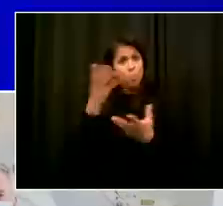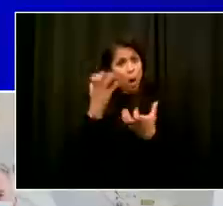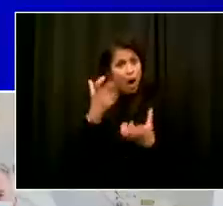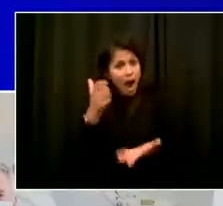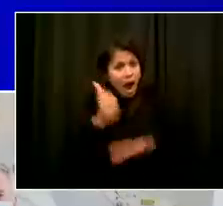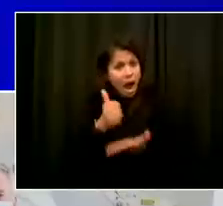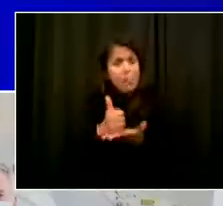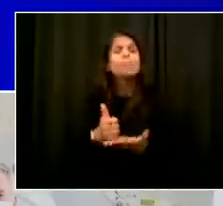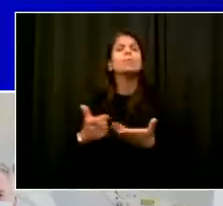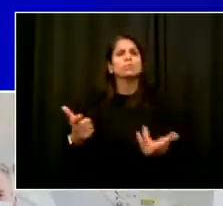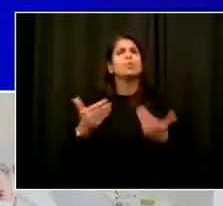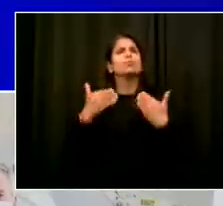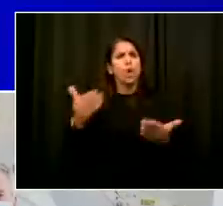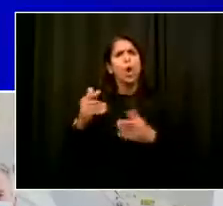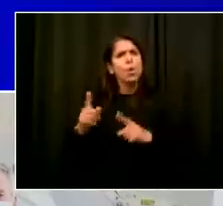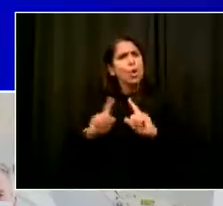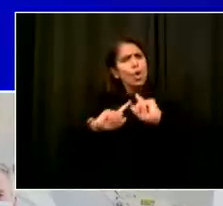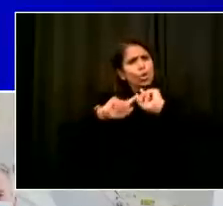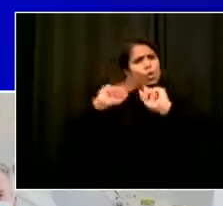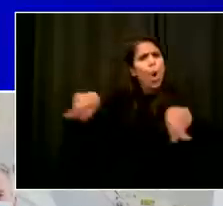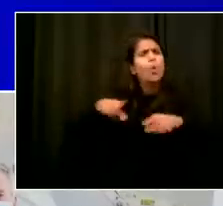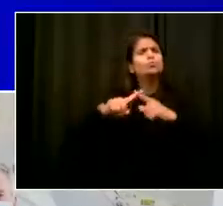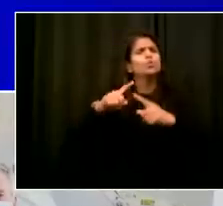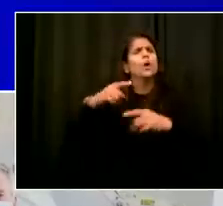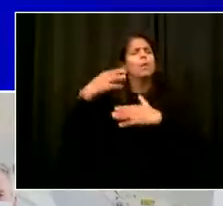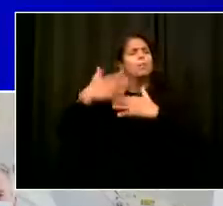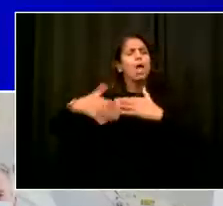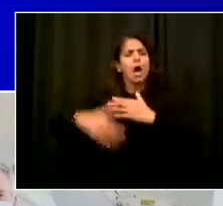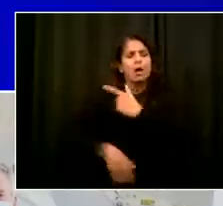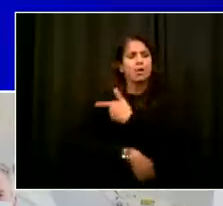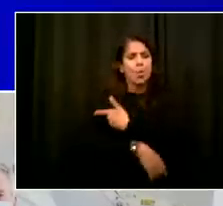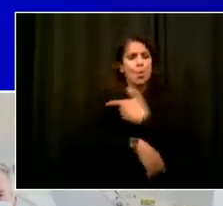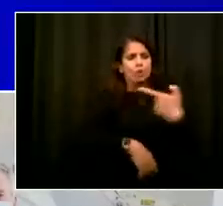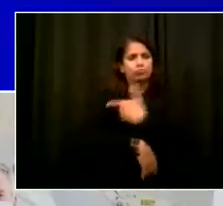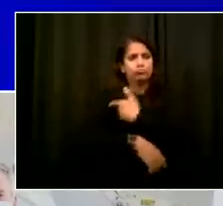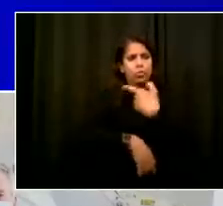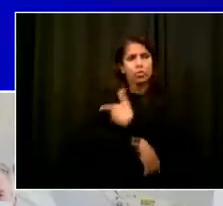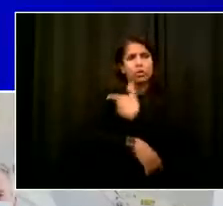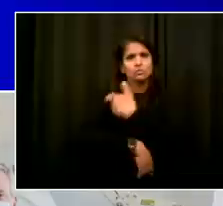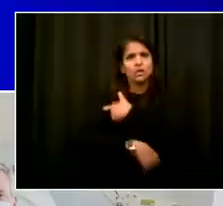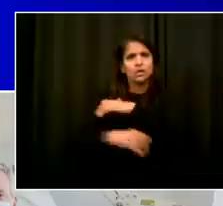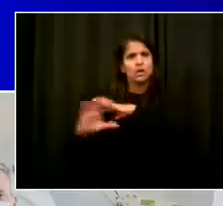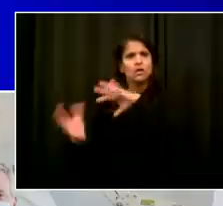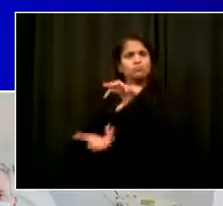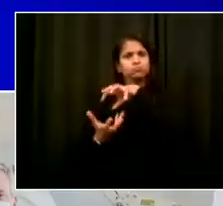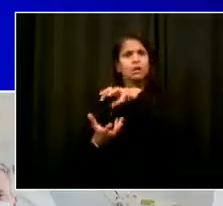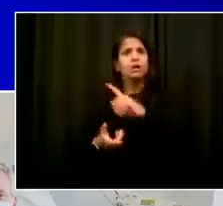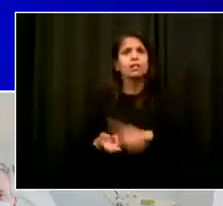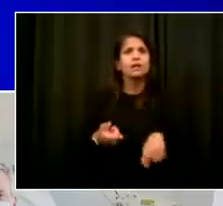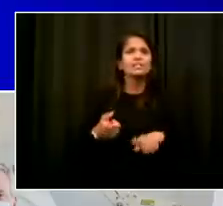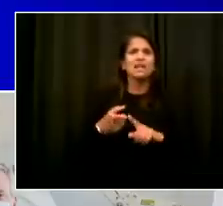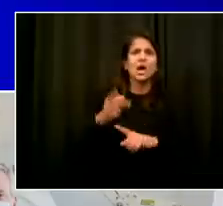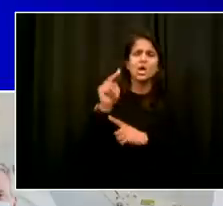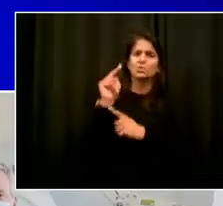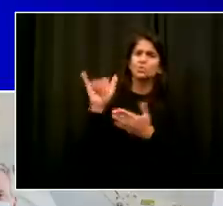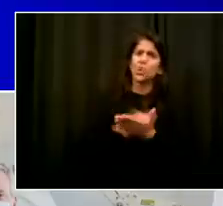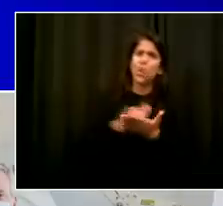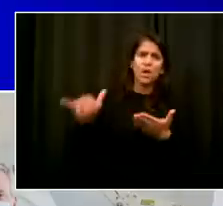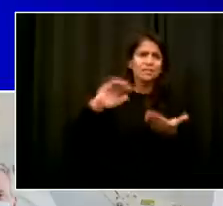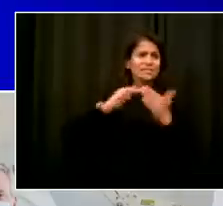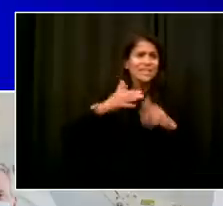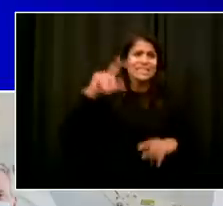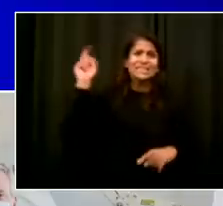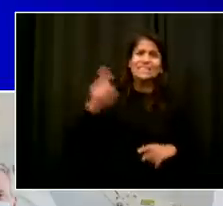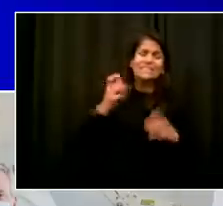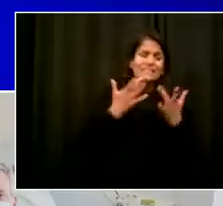And it makes such a difference. We have seen a marked decrease in the blood supply because, of